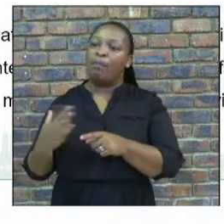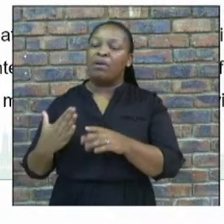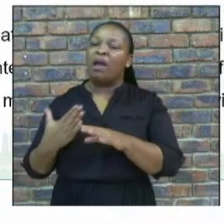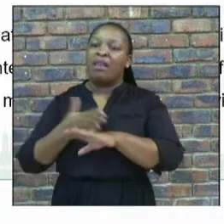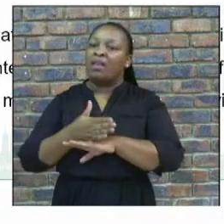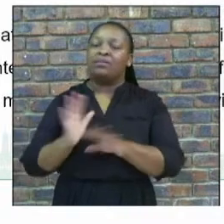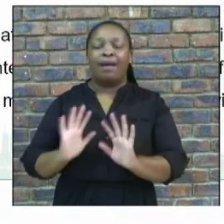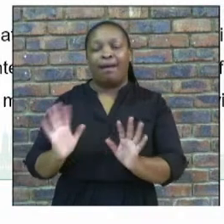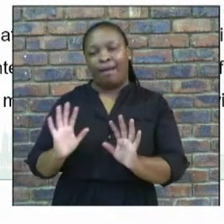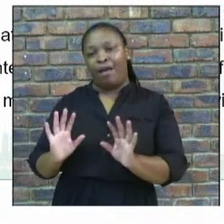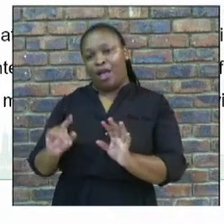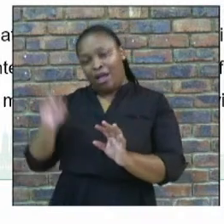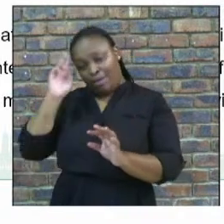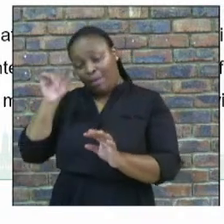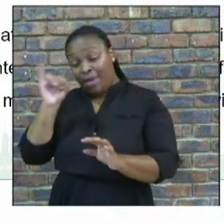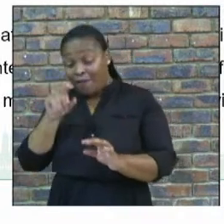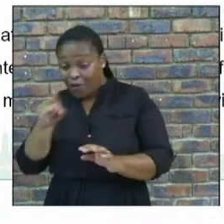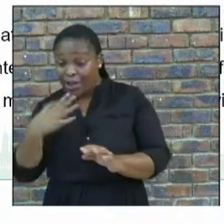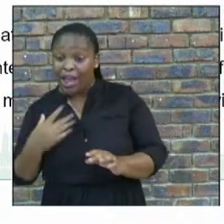So if you have a facility,